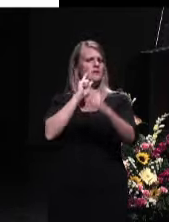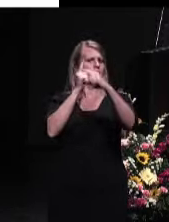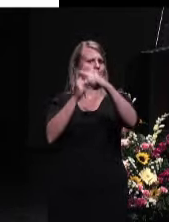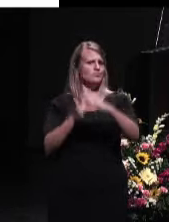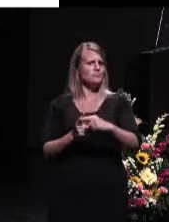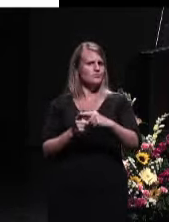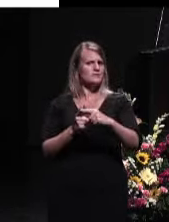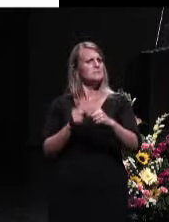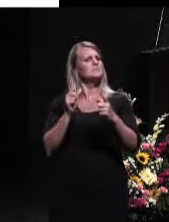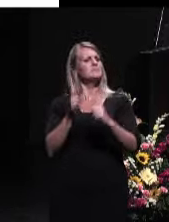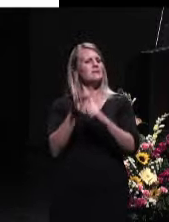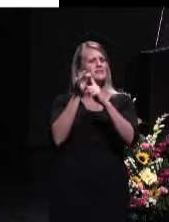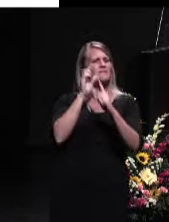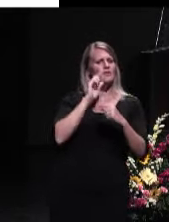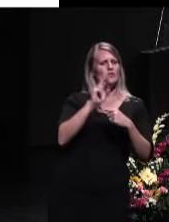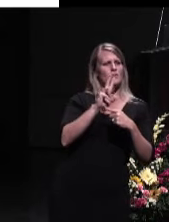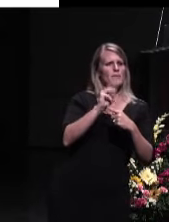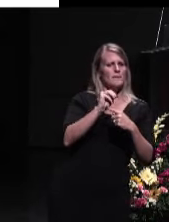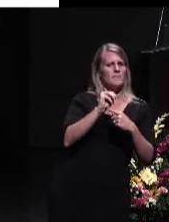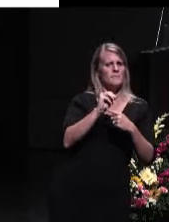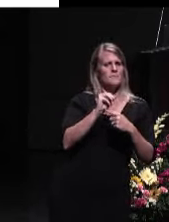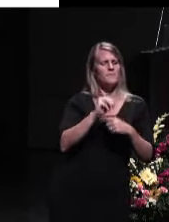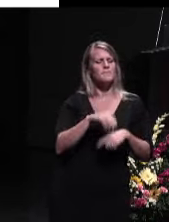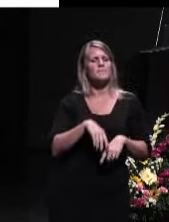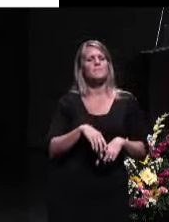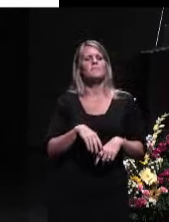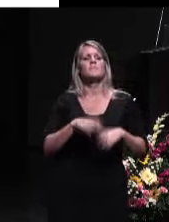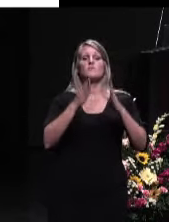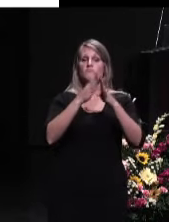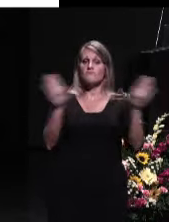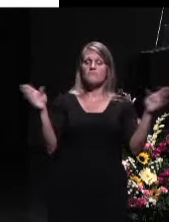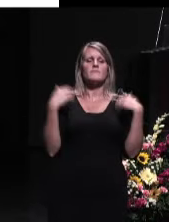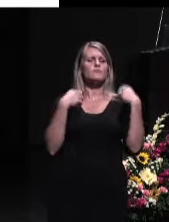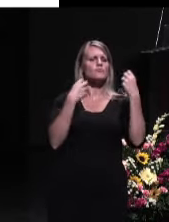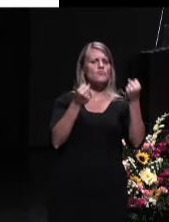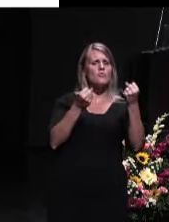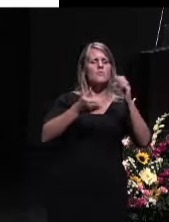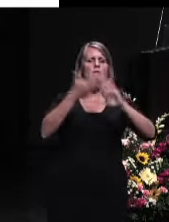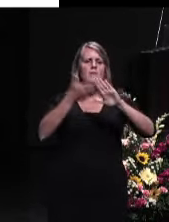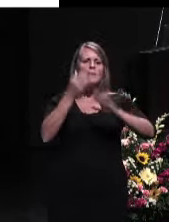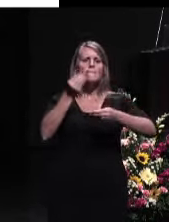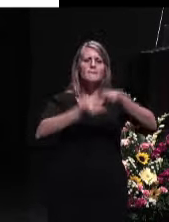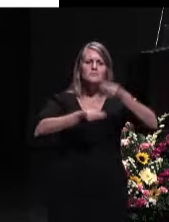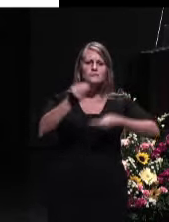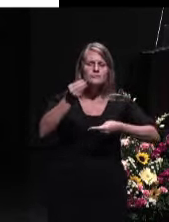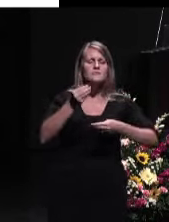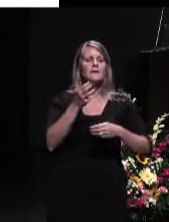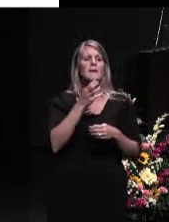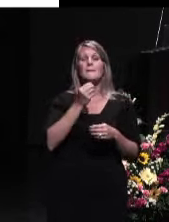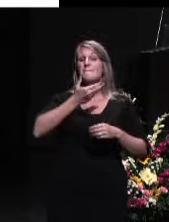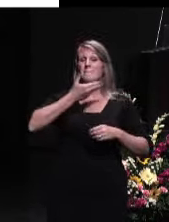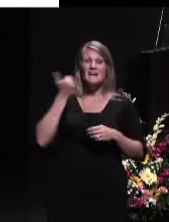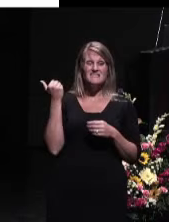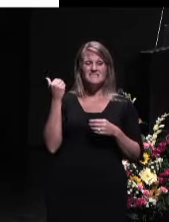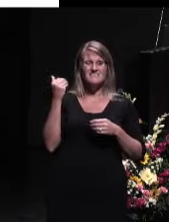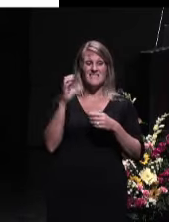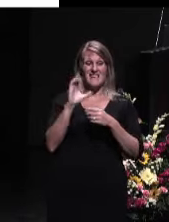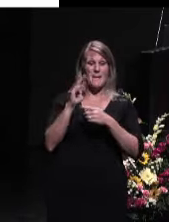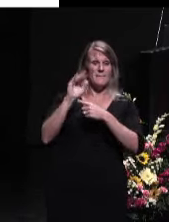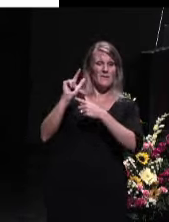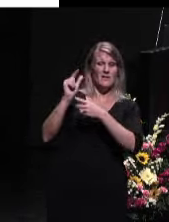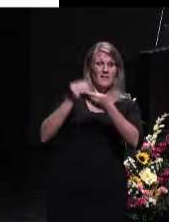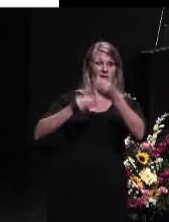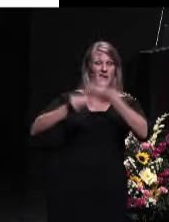for UW-Milwaukee. Overall, we've got a positive and strong operating budget and the best capital budget in the history